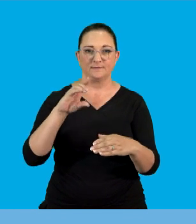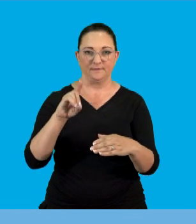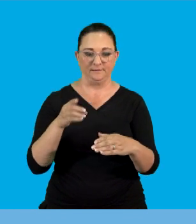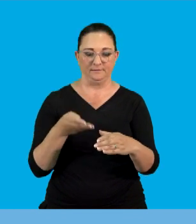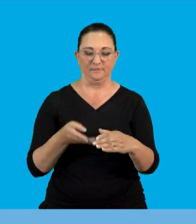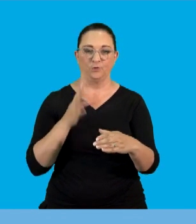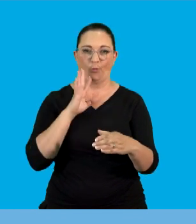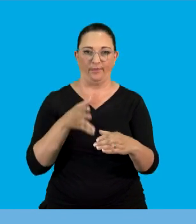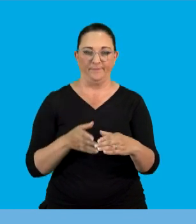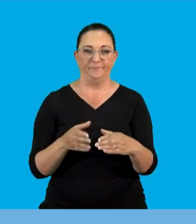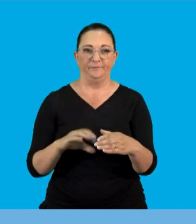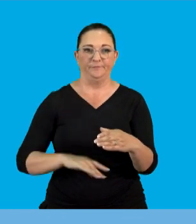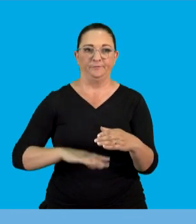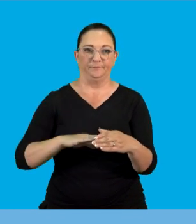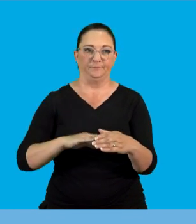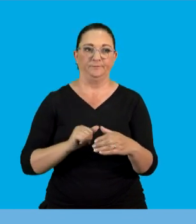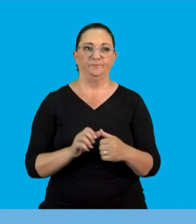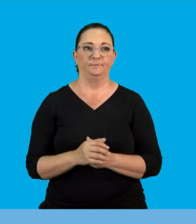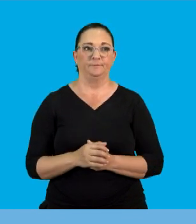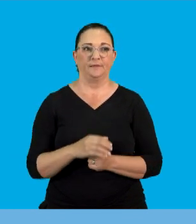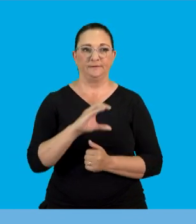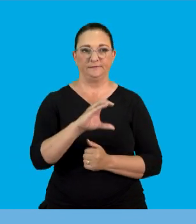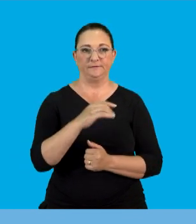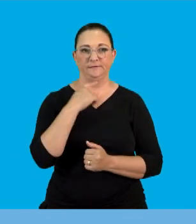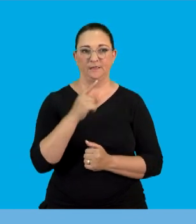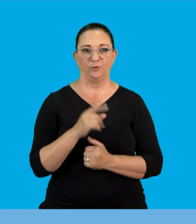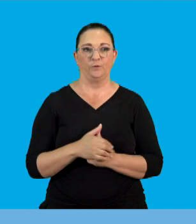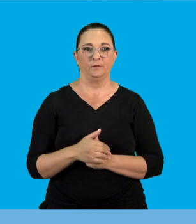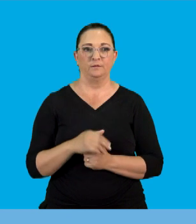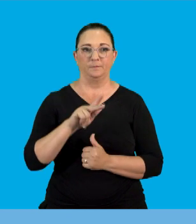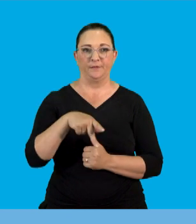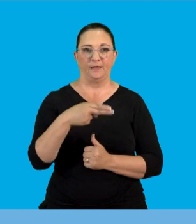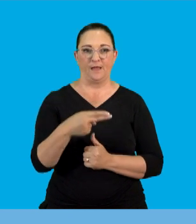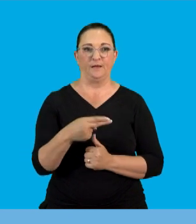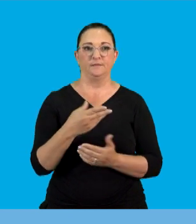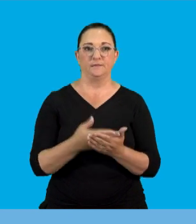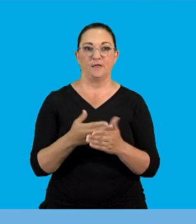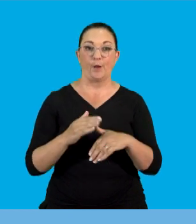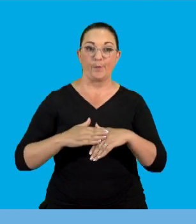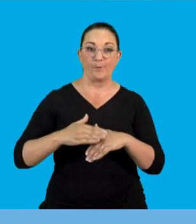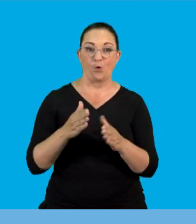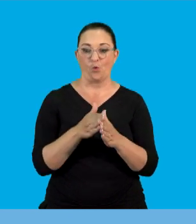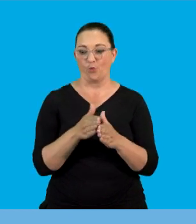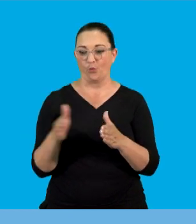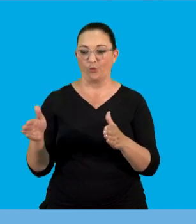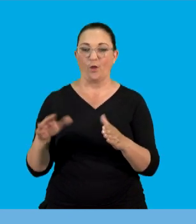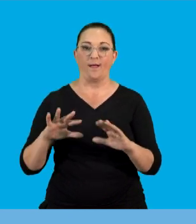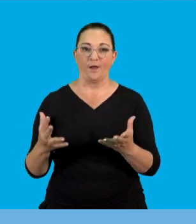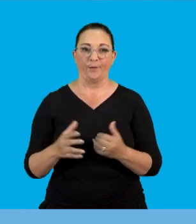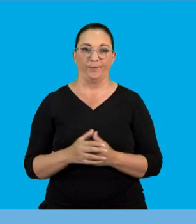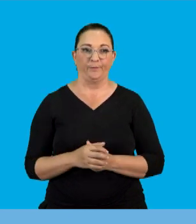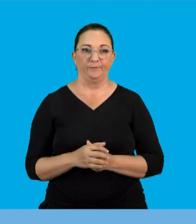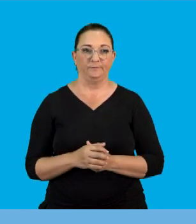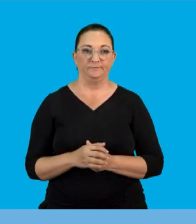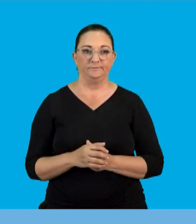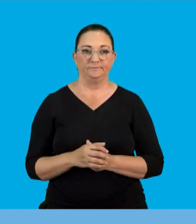the pH to increase? So how do we then increase the pH? So that means we need to add a base, or we need to remove the